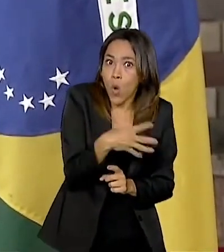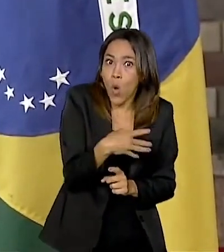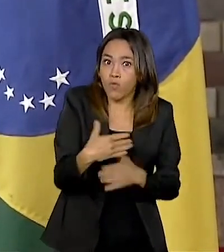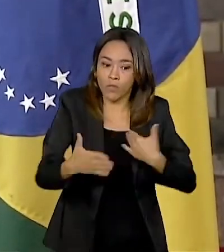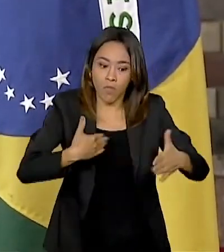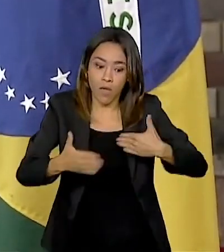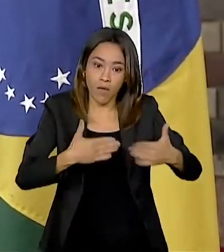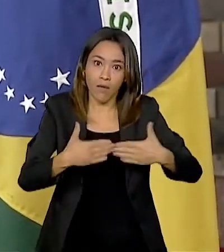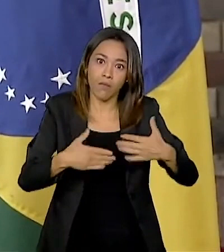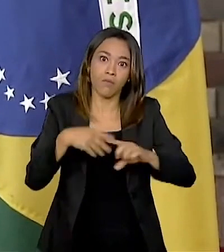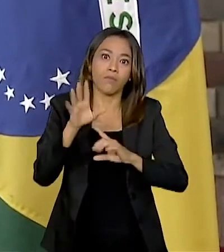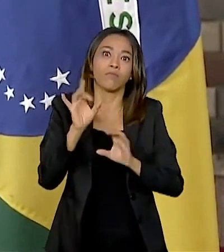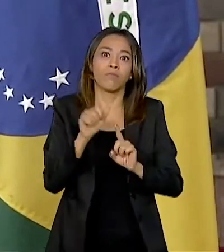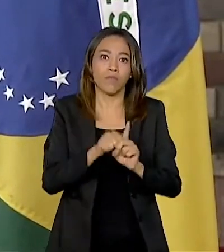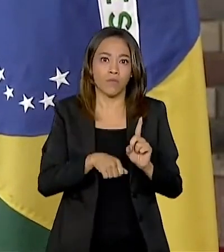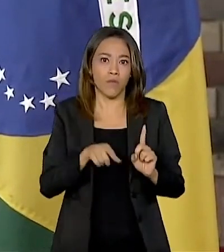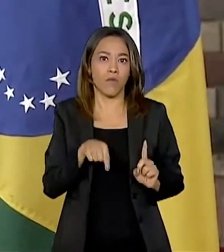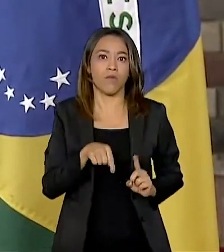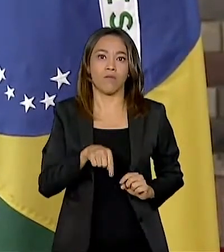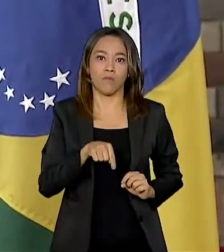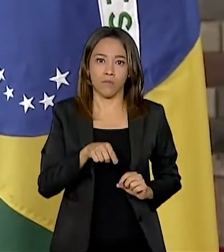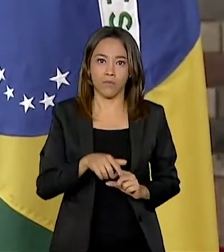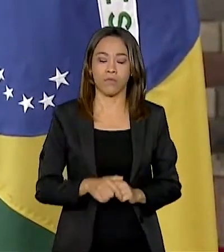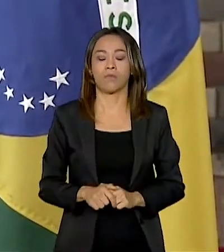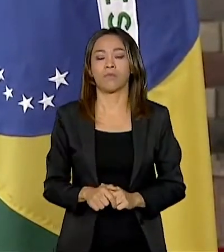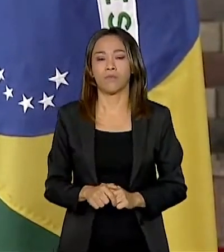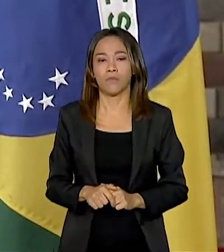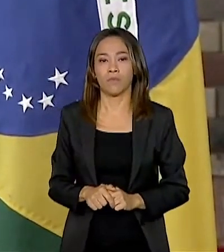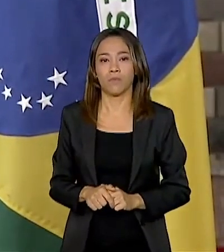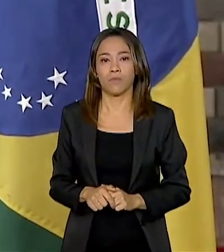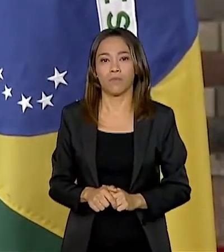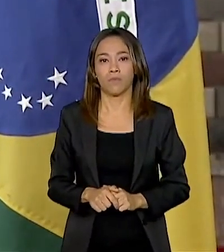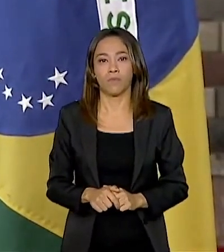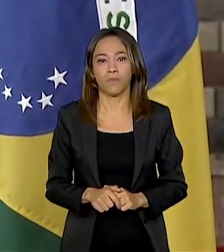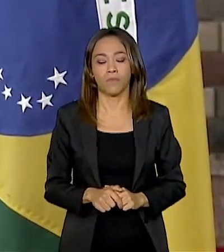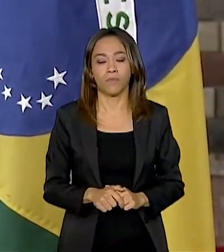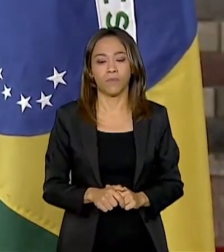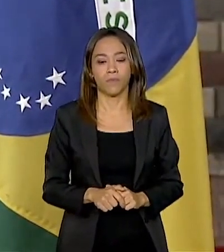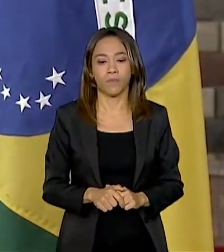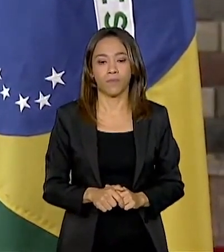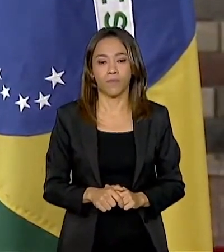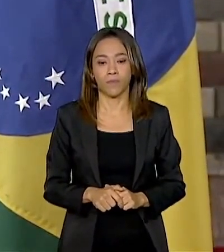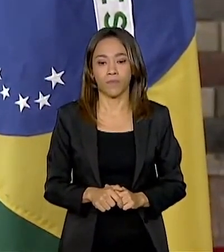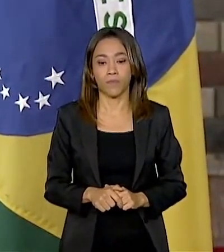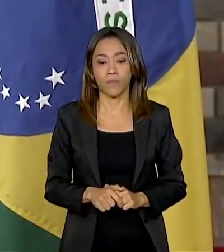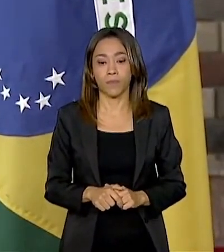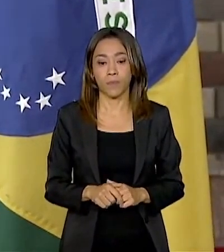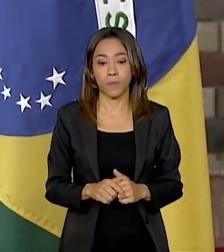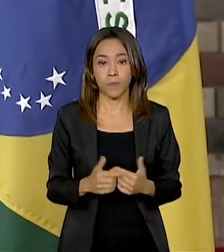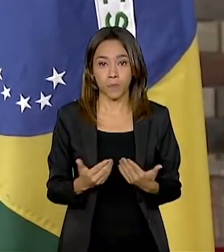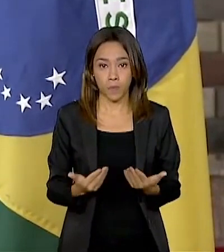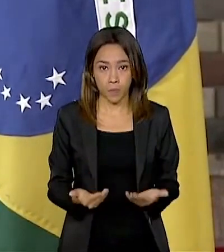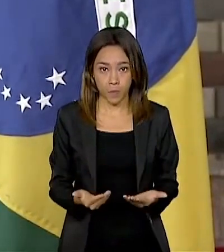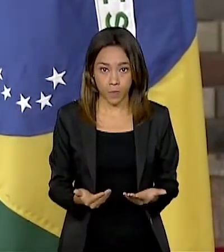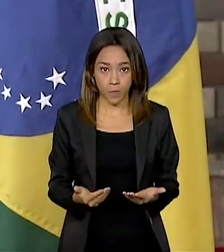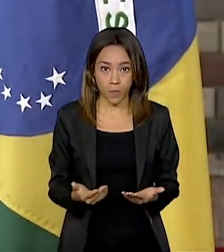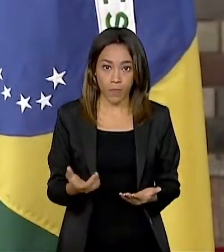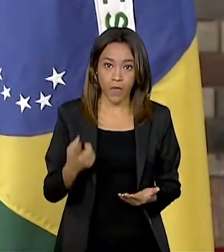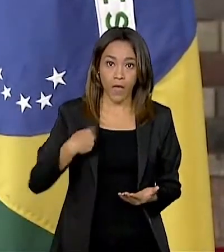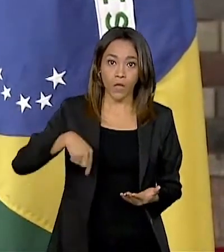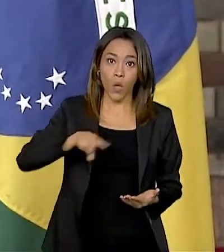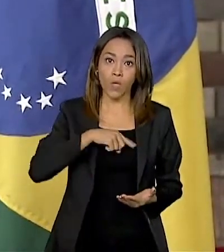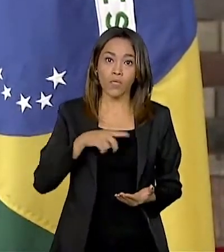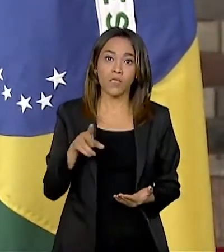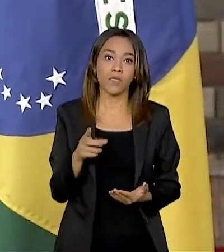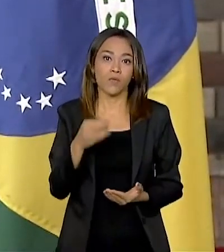almost 70 new markets in just one year of my term. O nosso nossa renda per